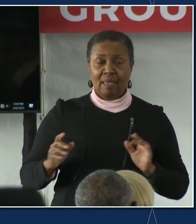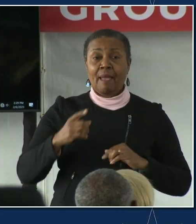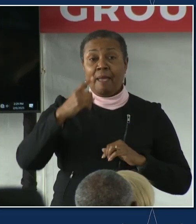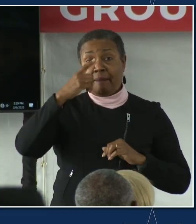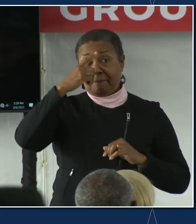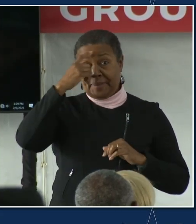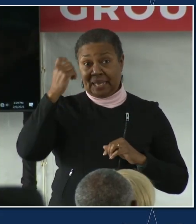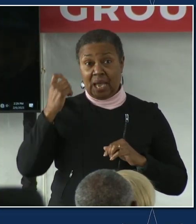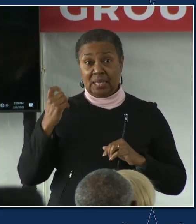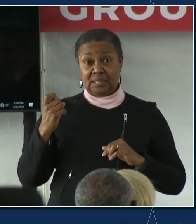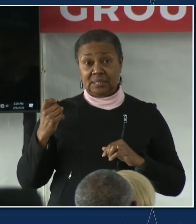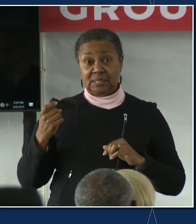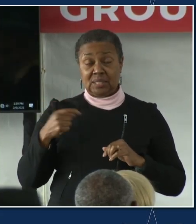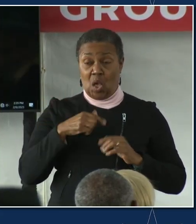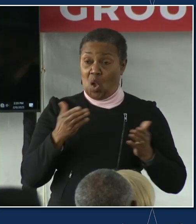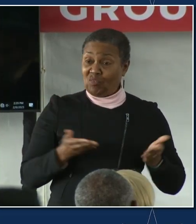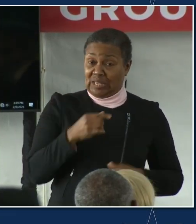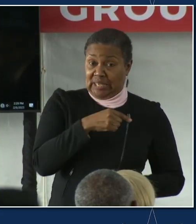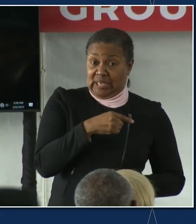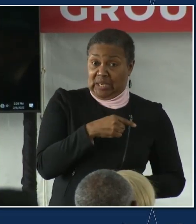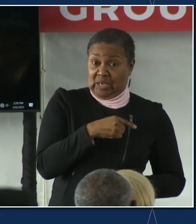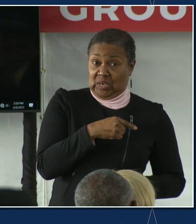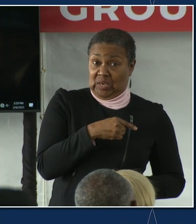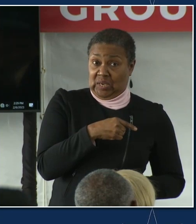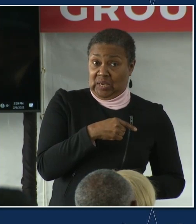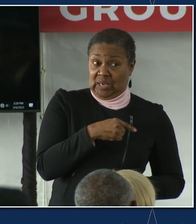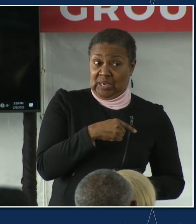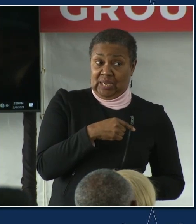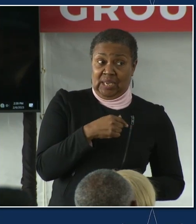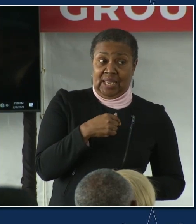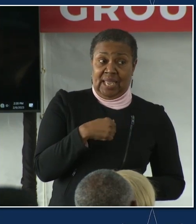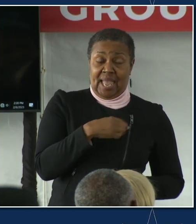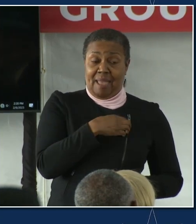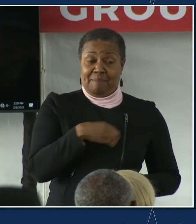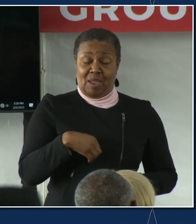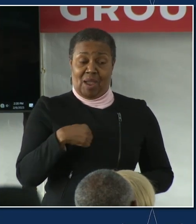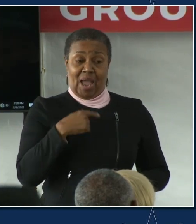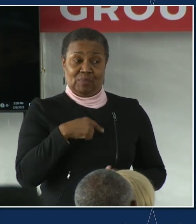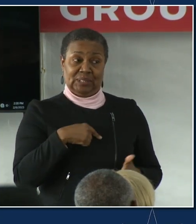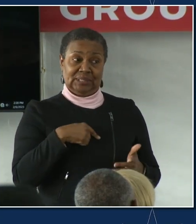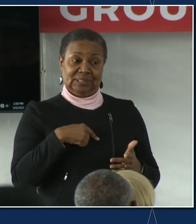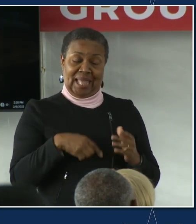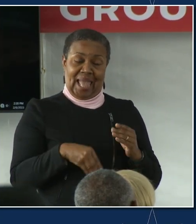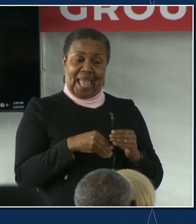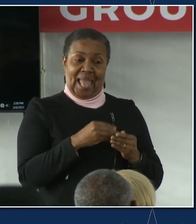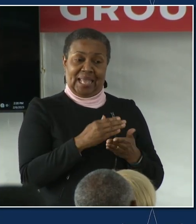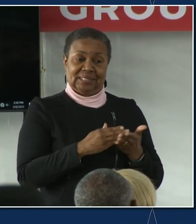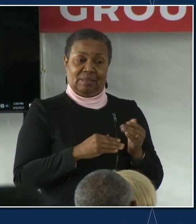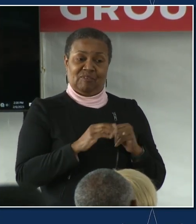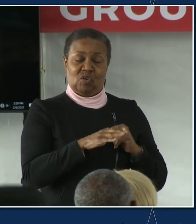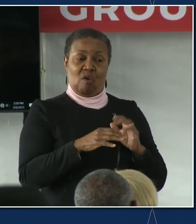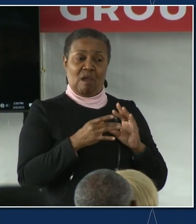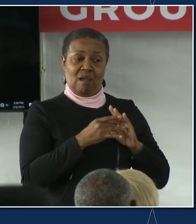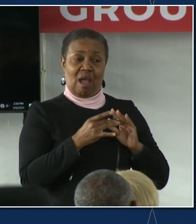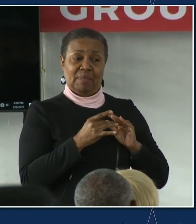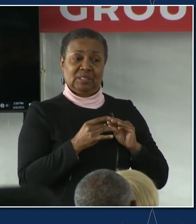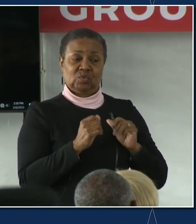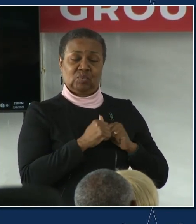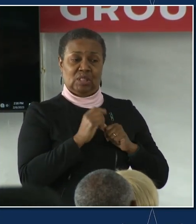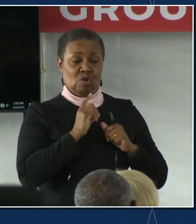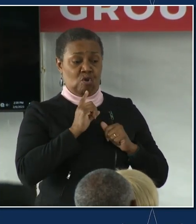because over here, and Madam Mayor, I'm gonna dogtail some of your comments with